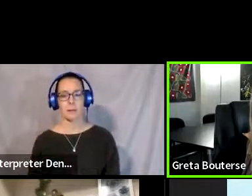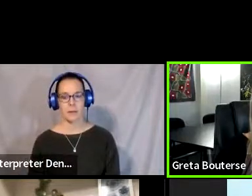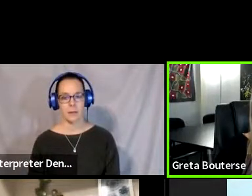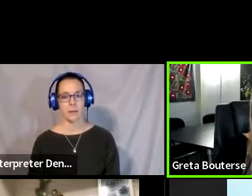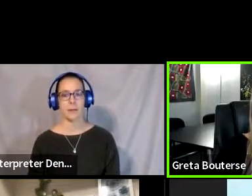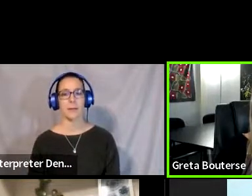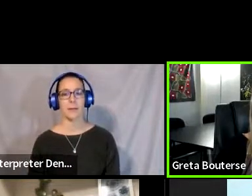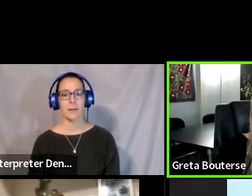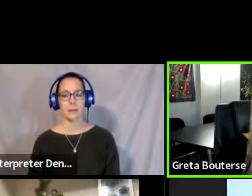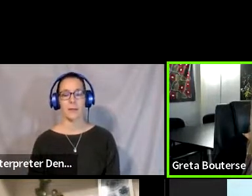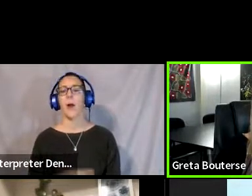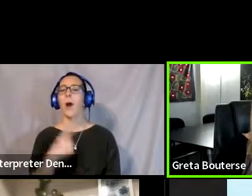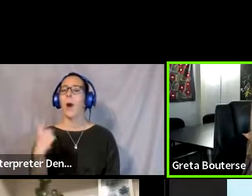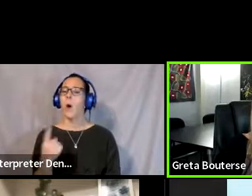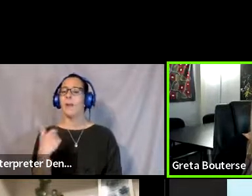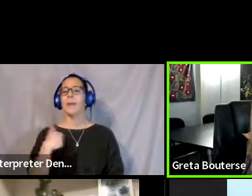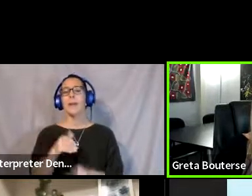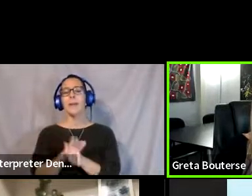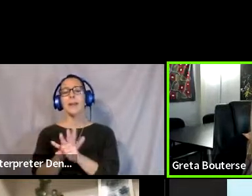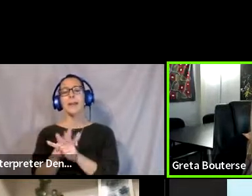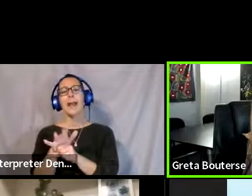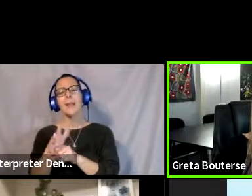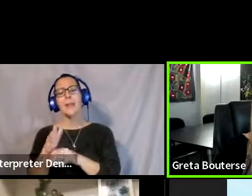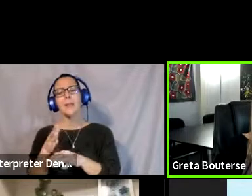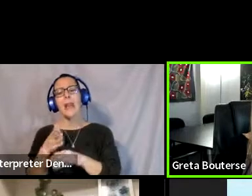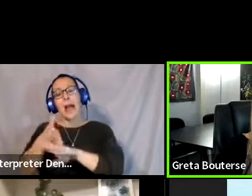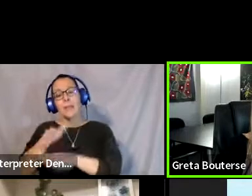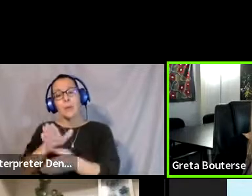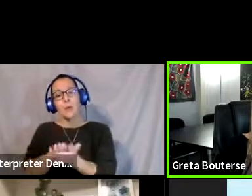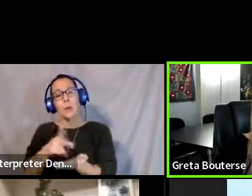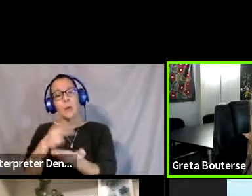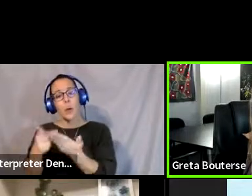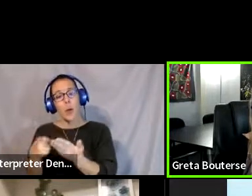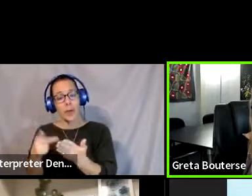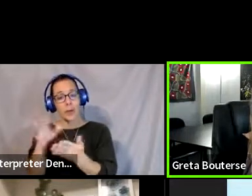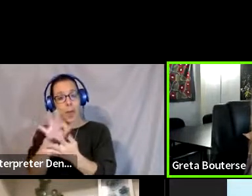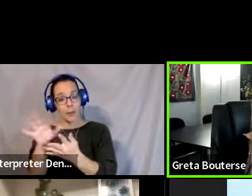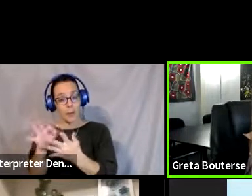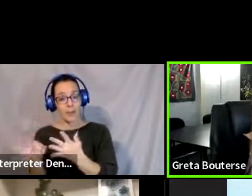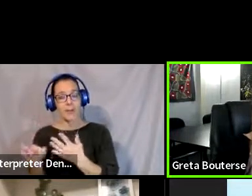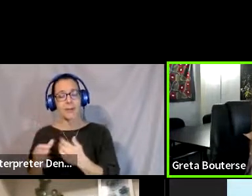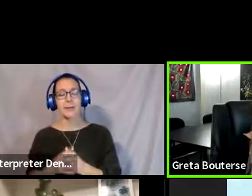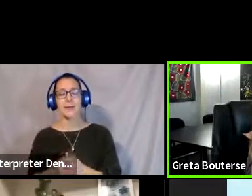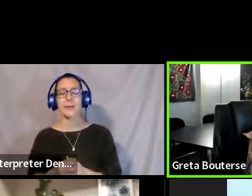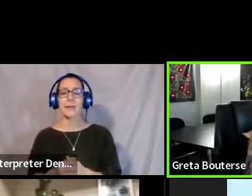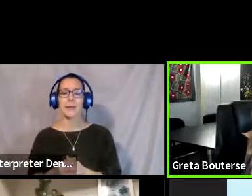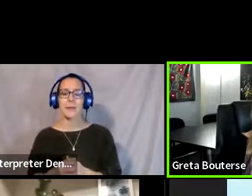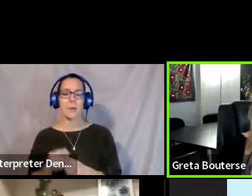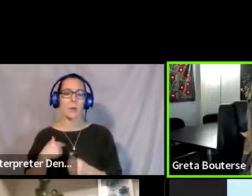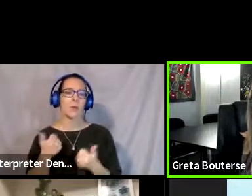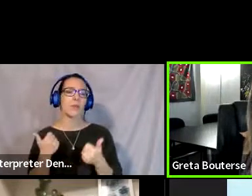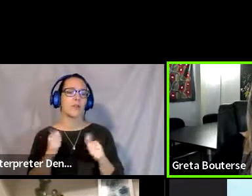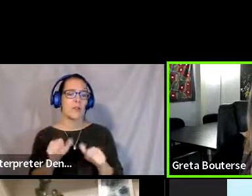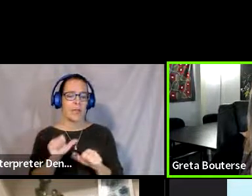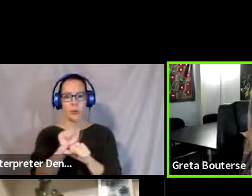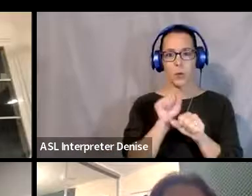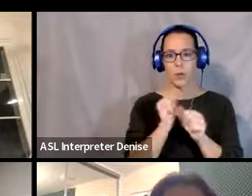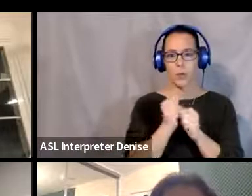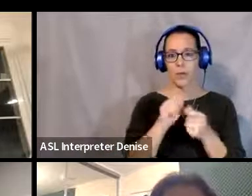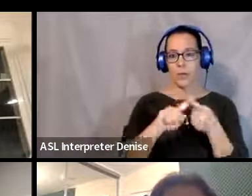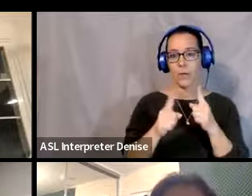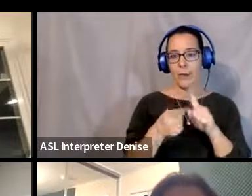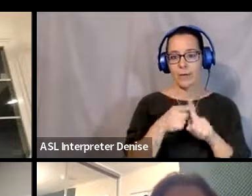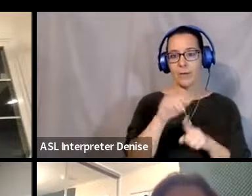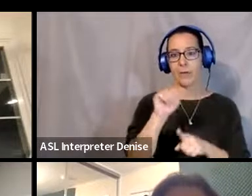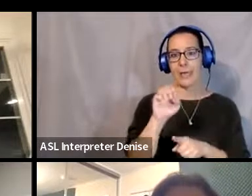of opportunities for after school programs. We're actually, really trying to work with Friends potentially to see what other things we